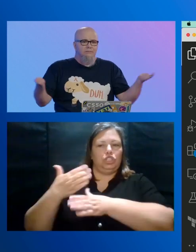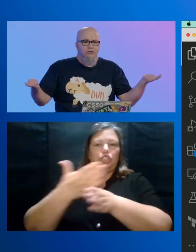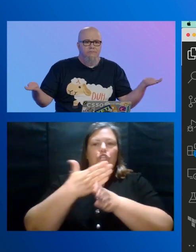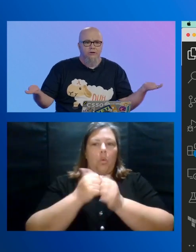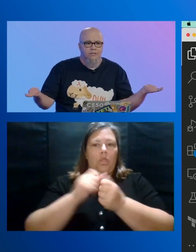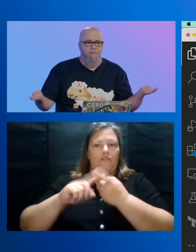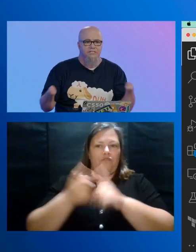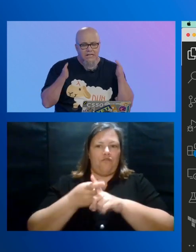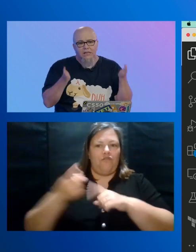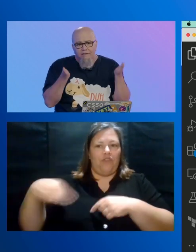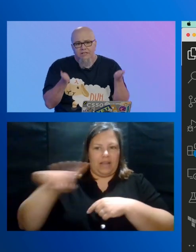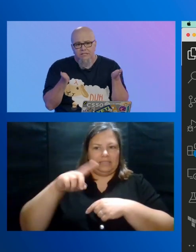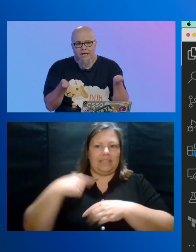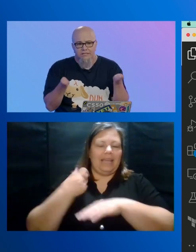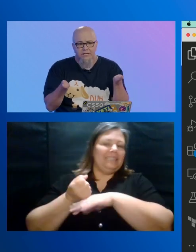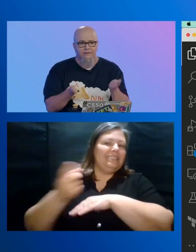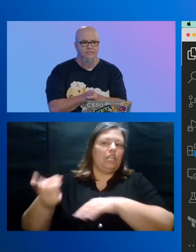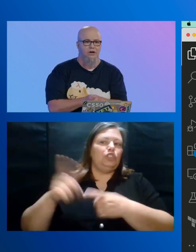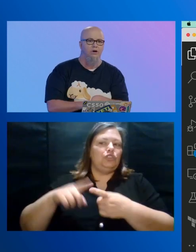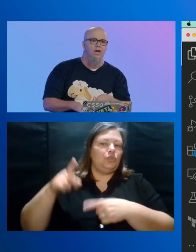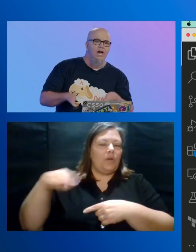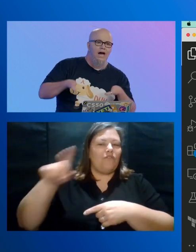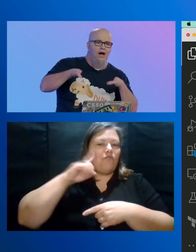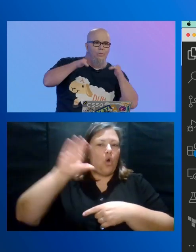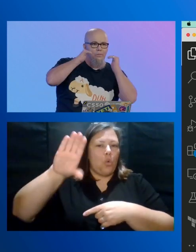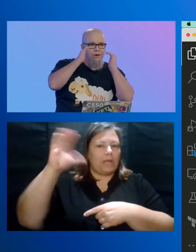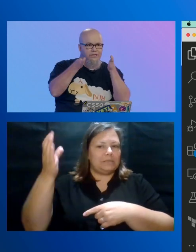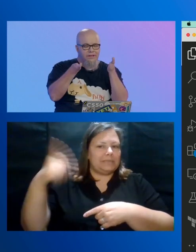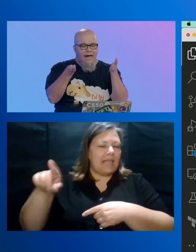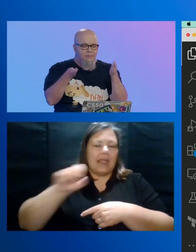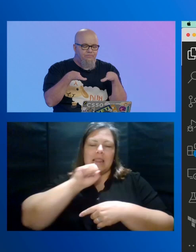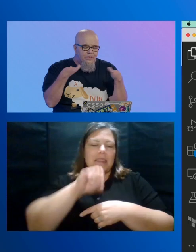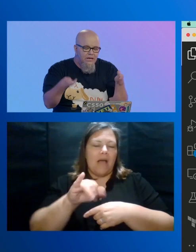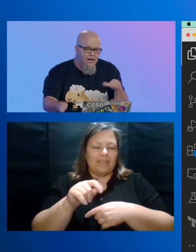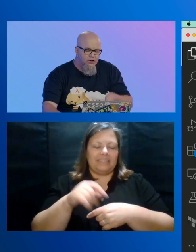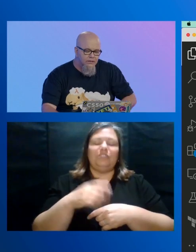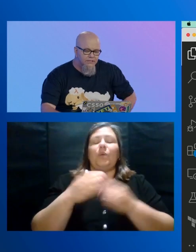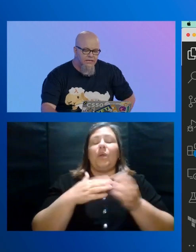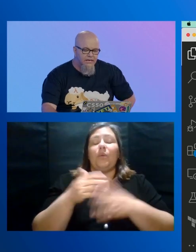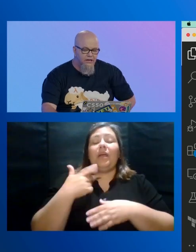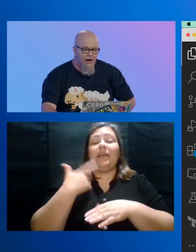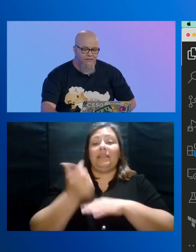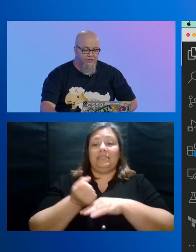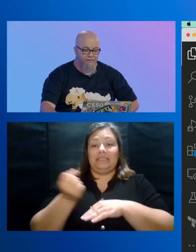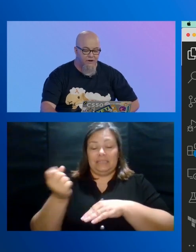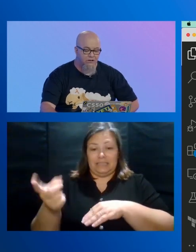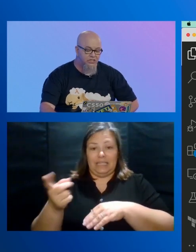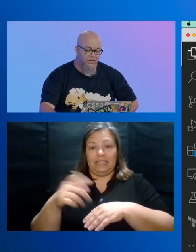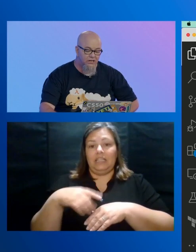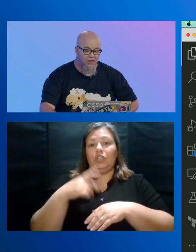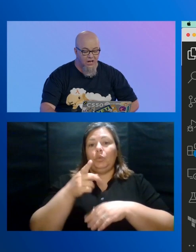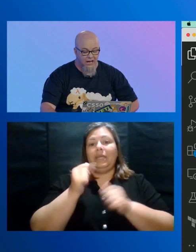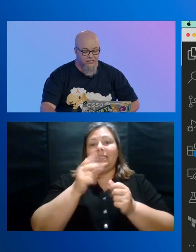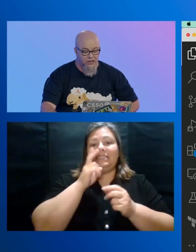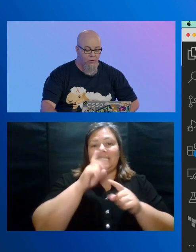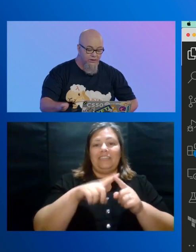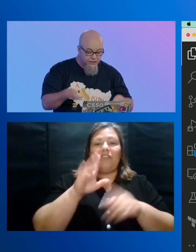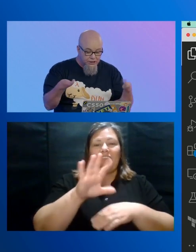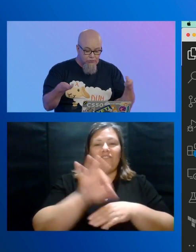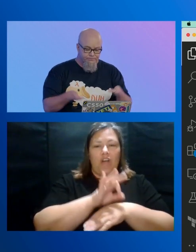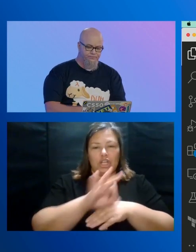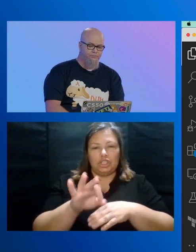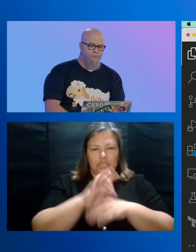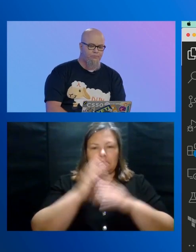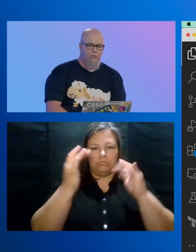I send them to them for Christmas. They love this kind of stuff. So we do that, and you can see here I've got the function and so on.